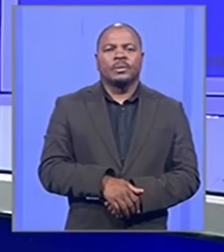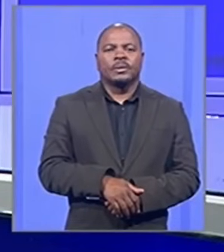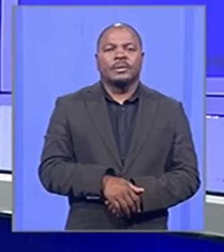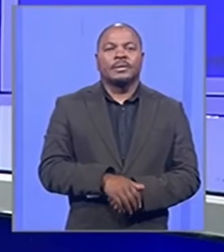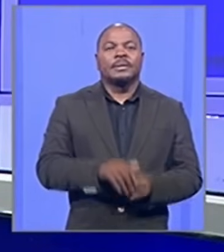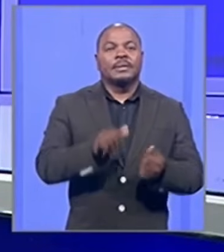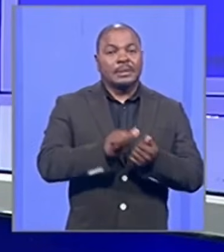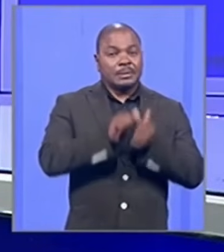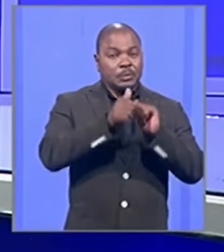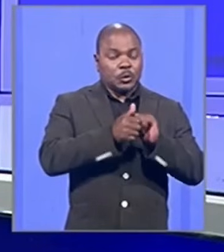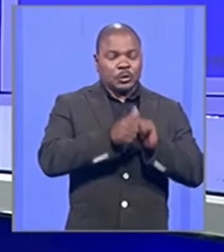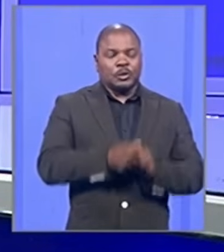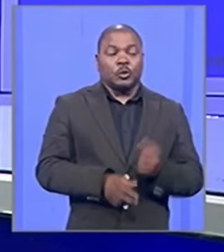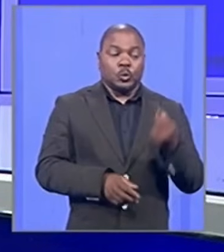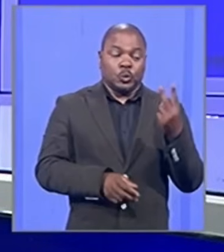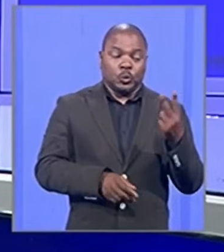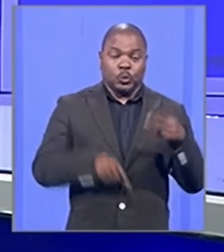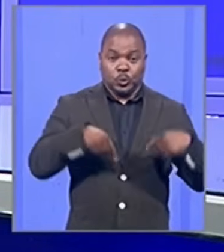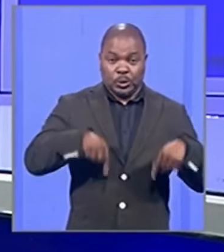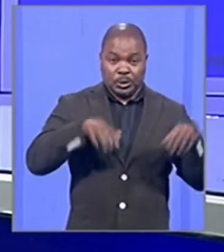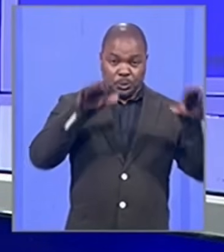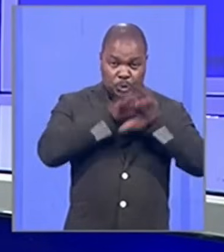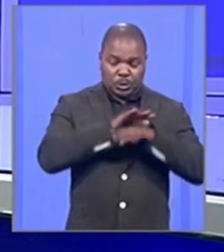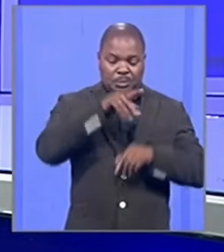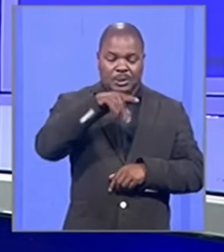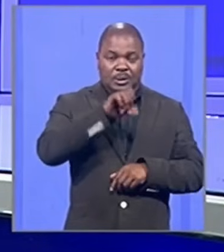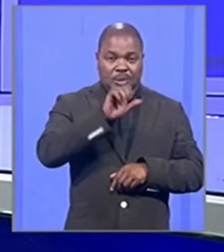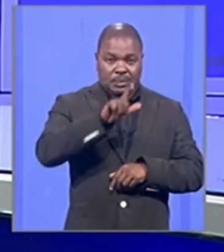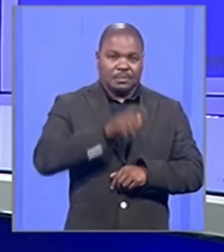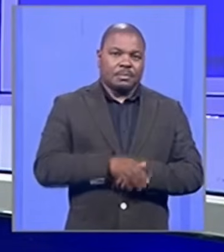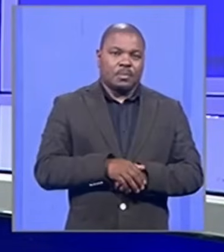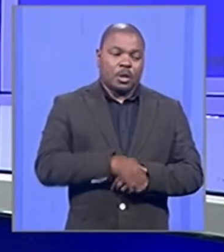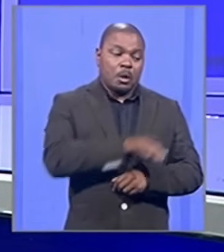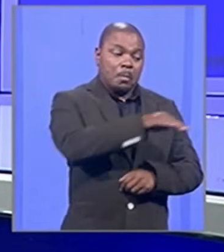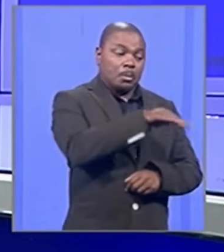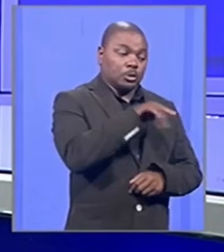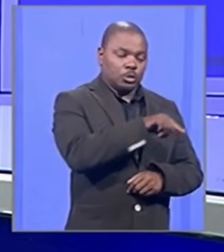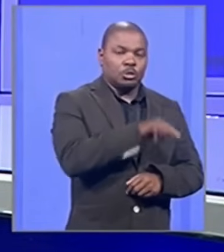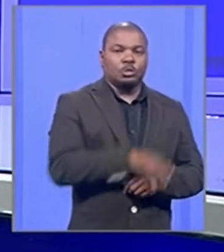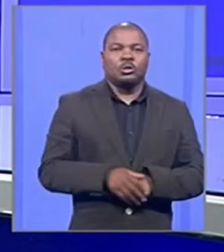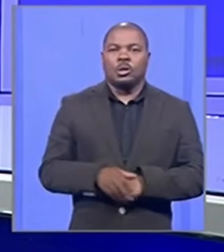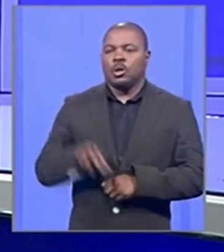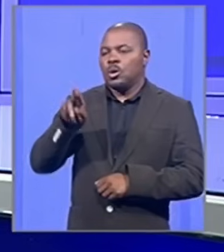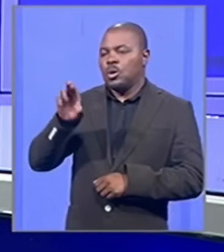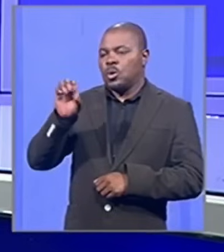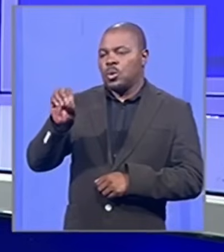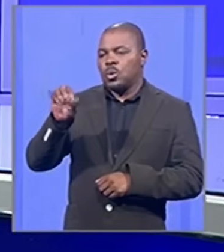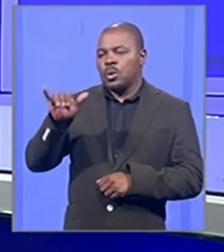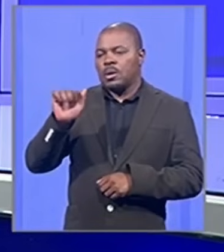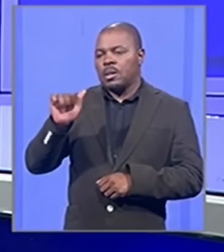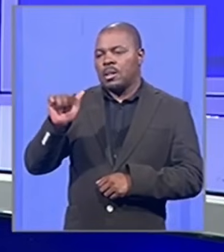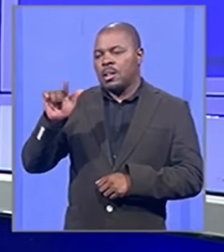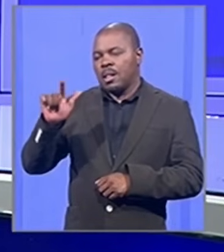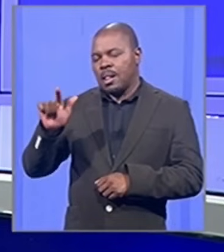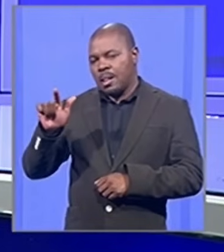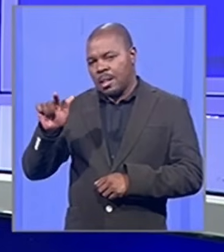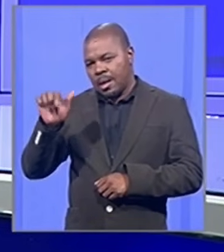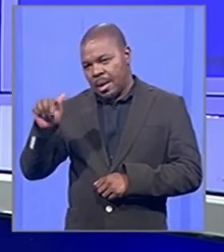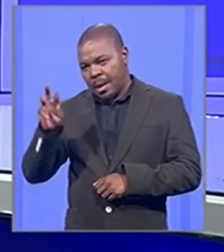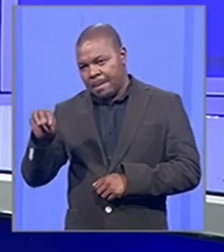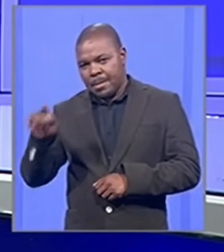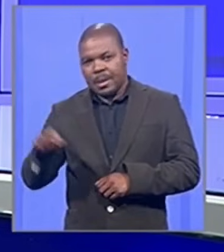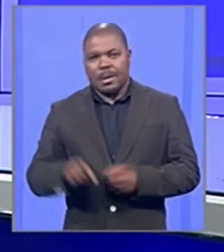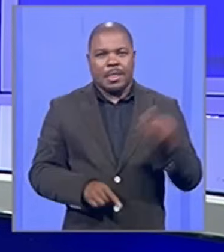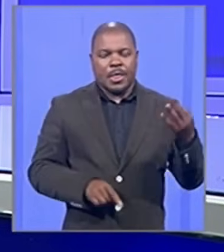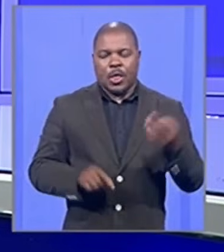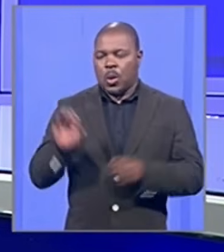Mo metshamekong wa ile mebedi ya segonjono ya PSL, AmaZulu e fapile Royal AM ka dino di le 3-0